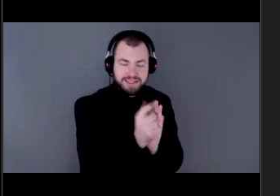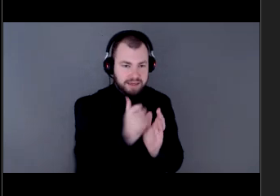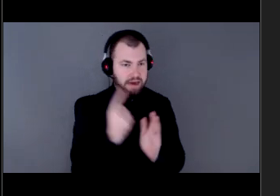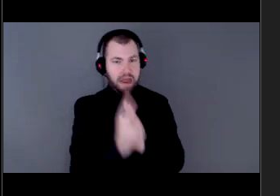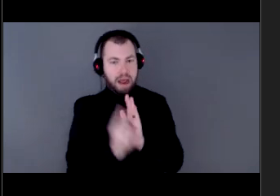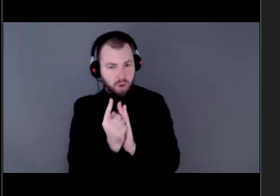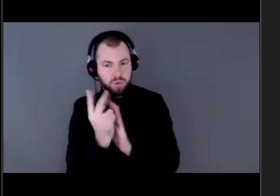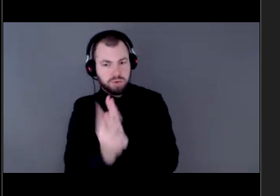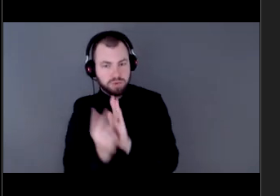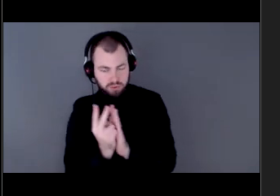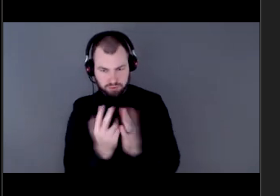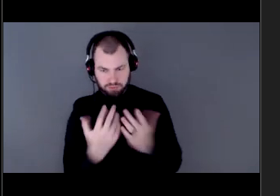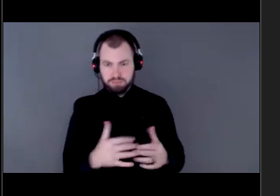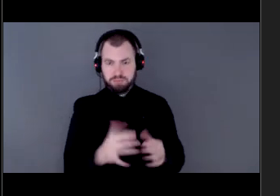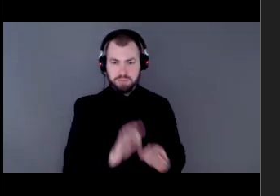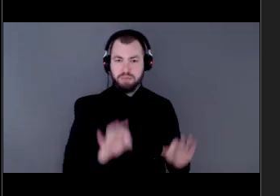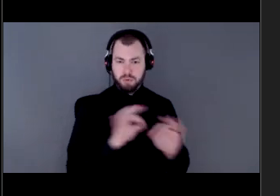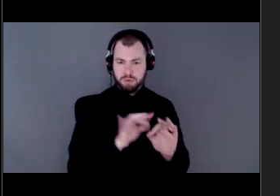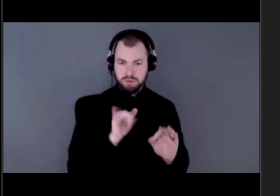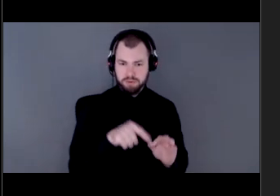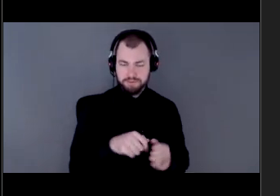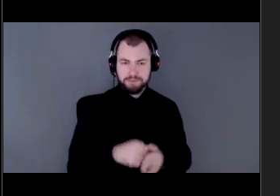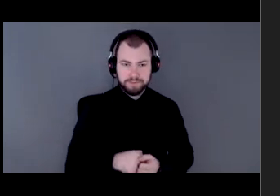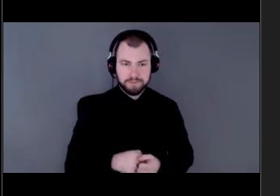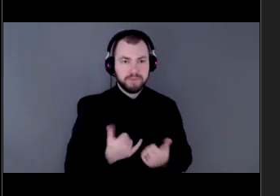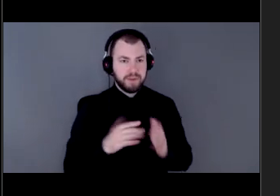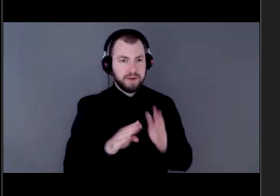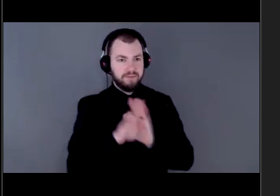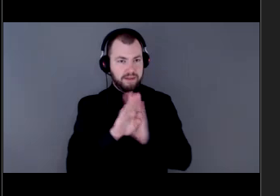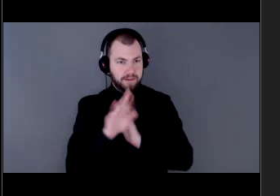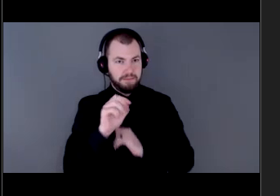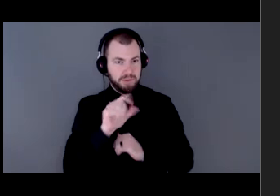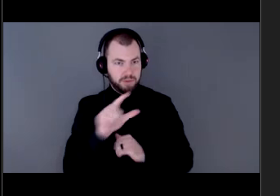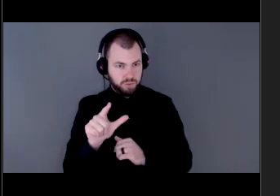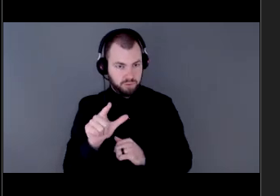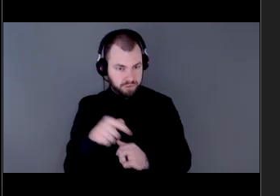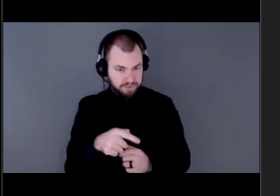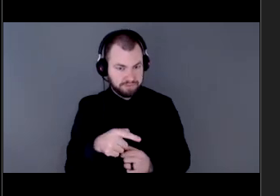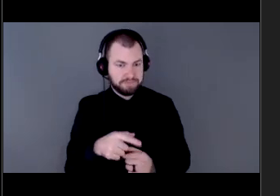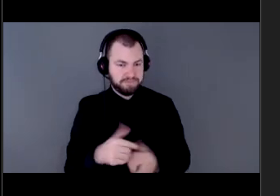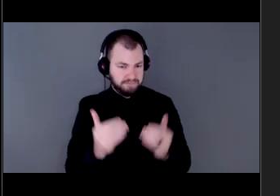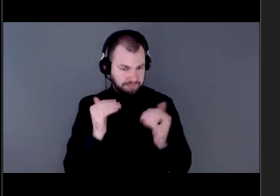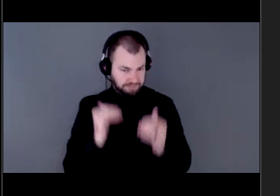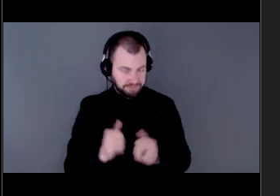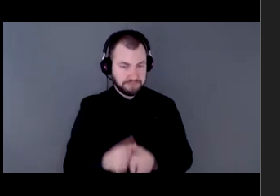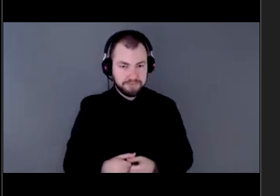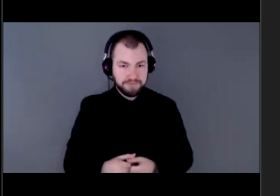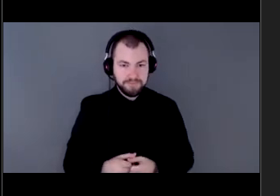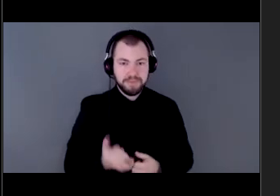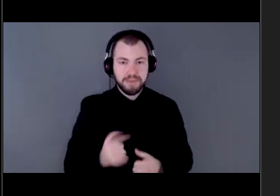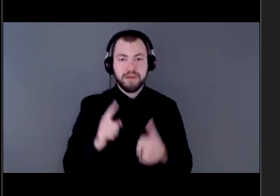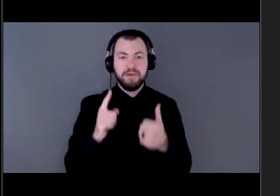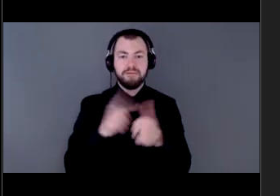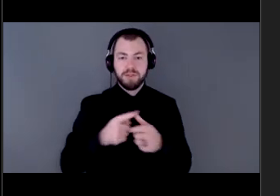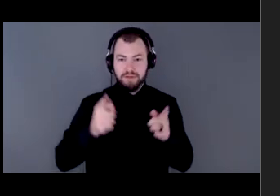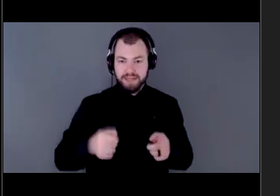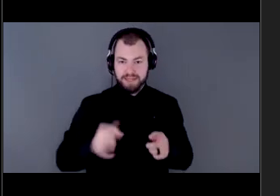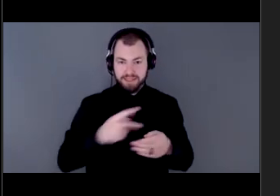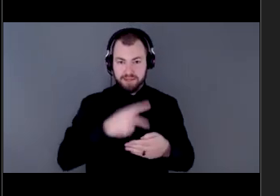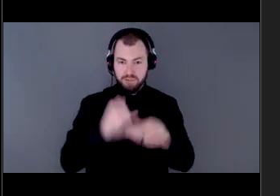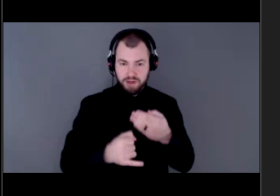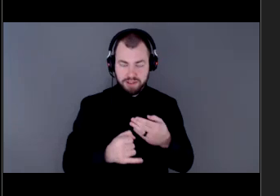important to us. So we're developing tools. Next. Our first phase of this project starts with just simply